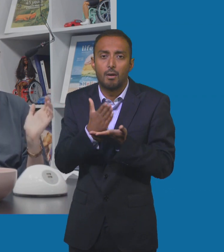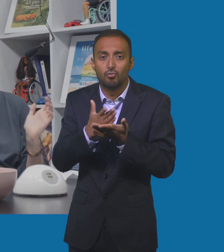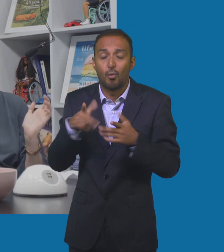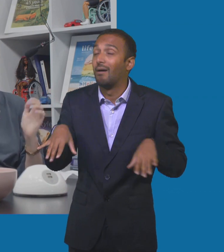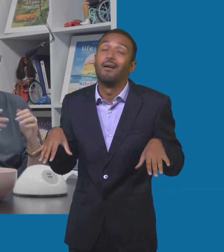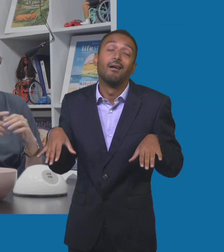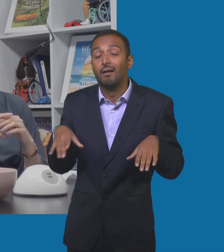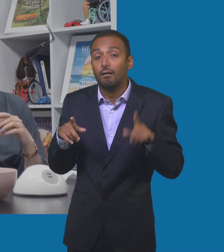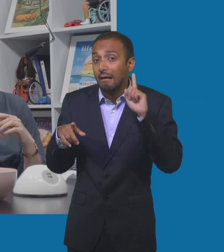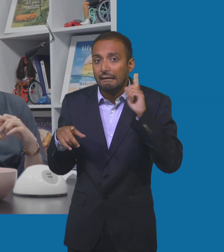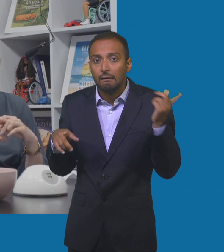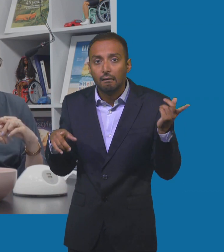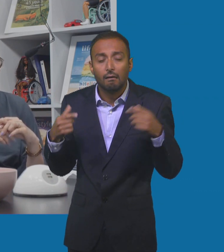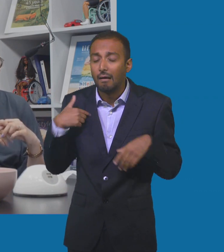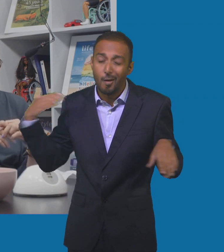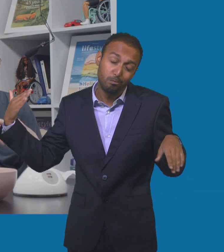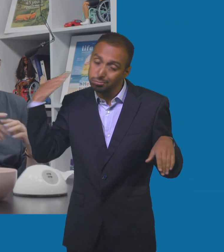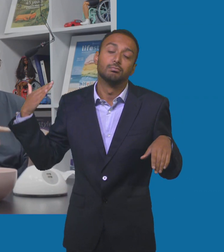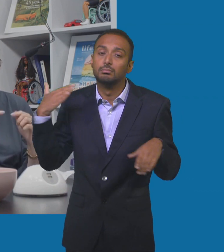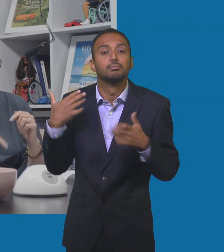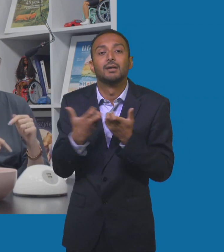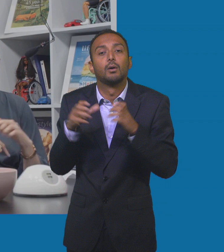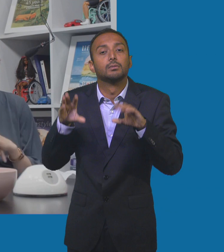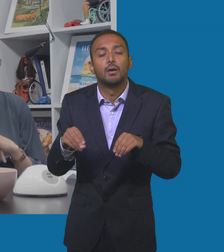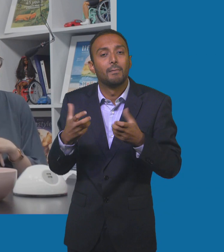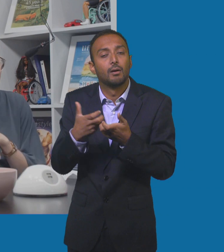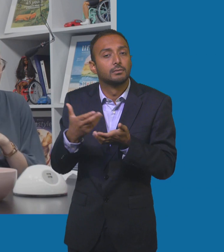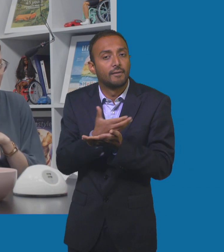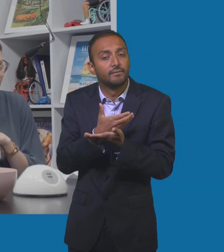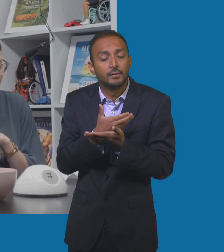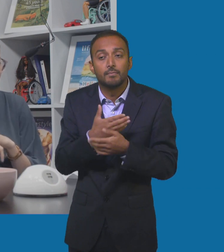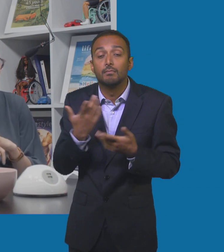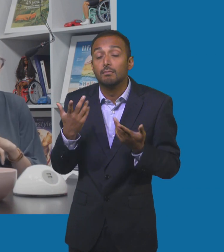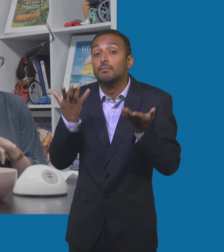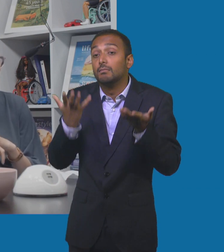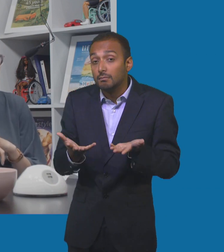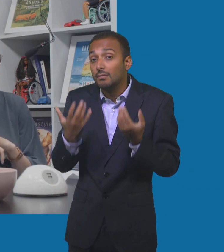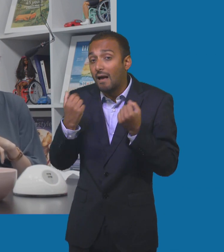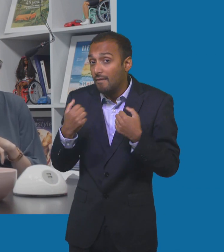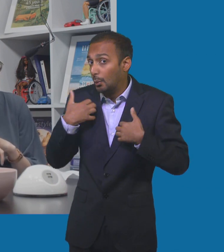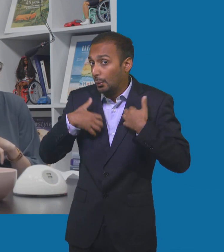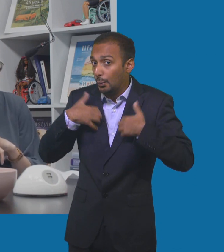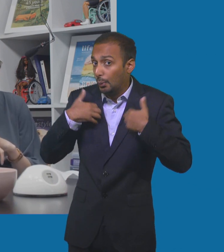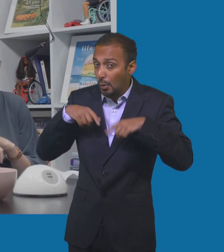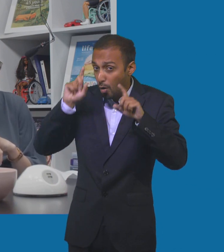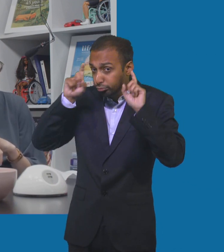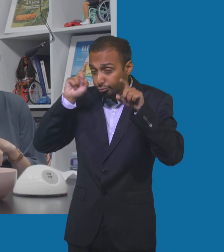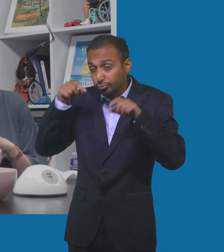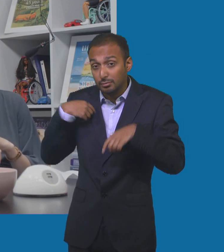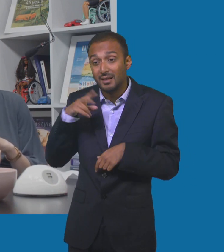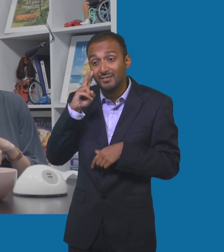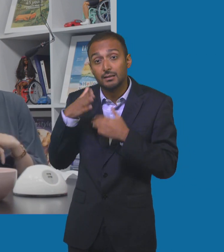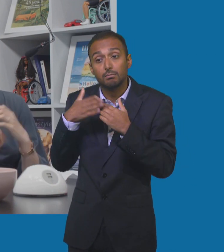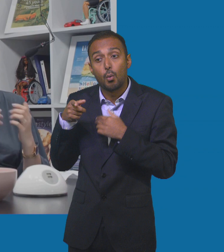kind of feel like they're at risk because of those quieter vehicles? I think there are some interesting innovations going on in this space. I've seen more for e-scooters,